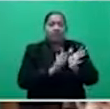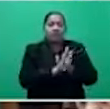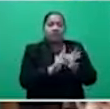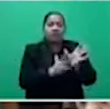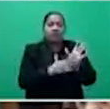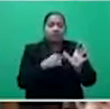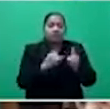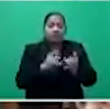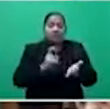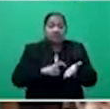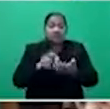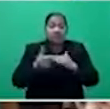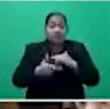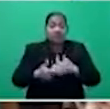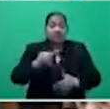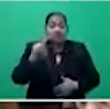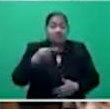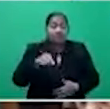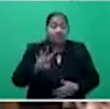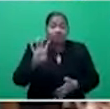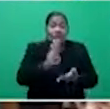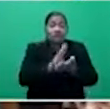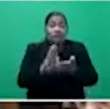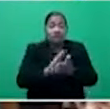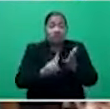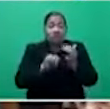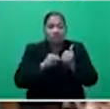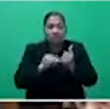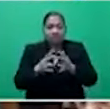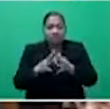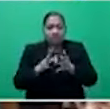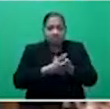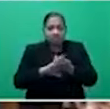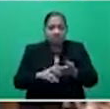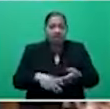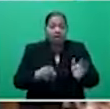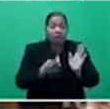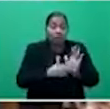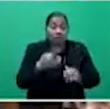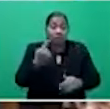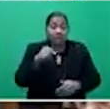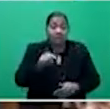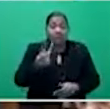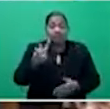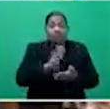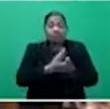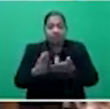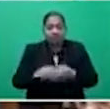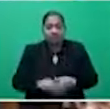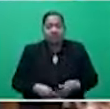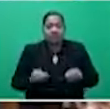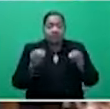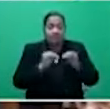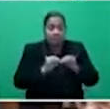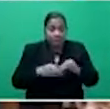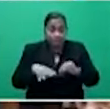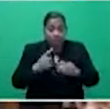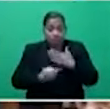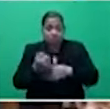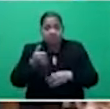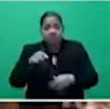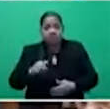is 11.4 billion US dollars. Mauritius, 11.2 billion US dollars. Barbados, 6.6